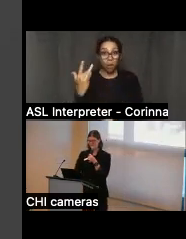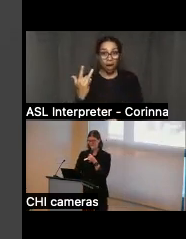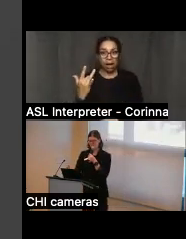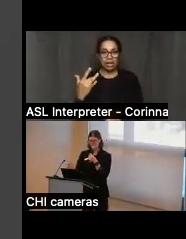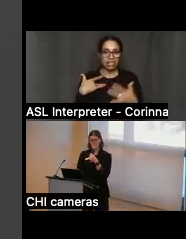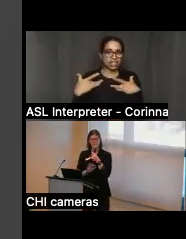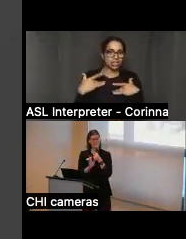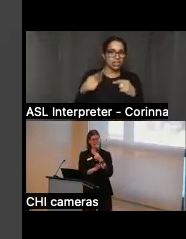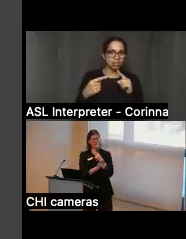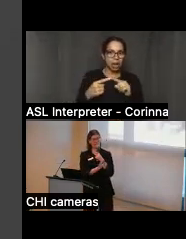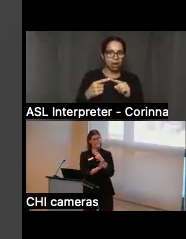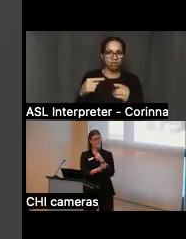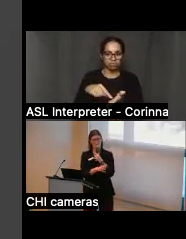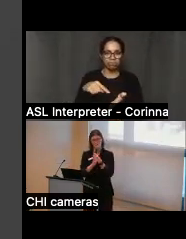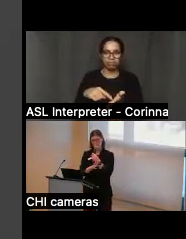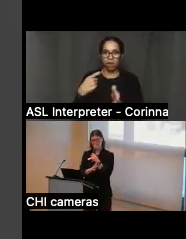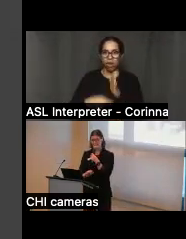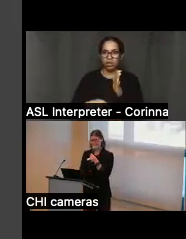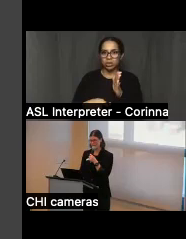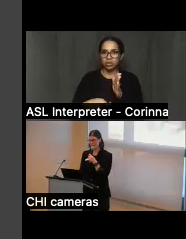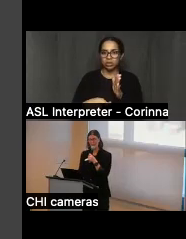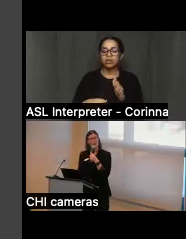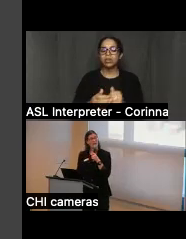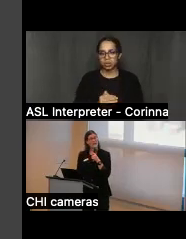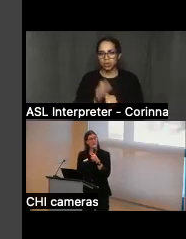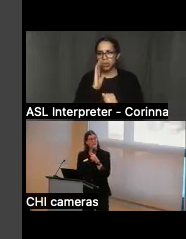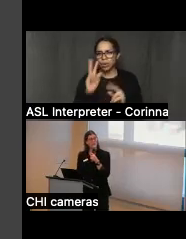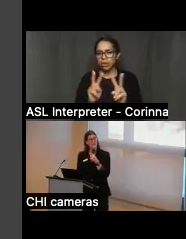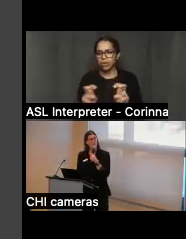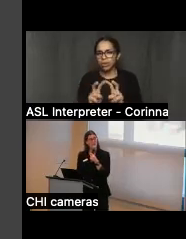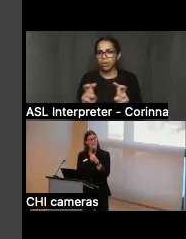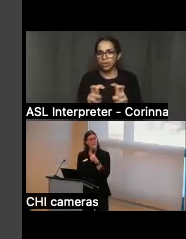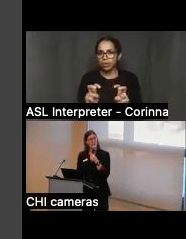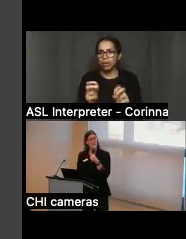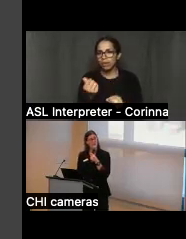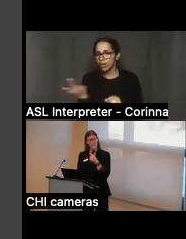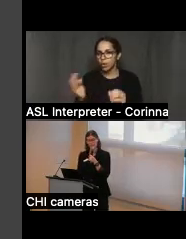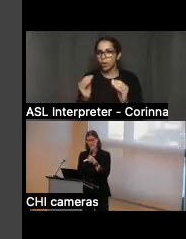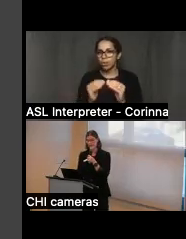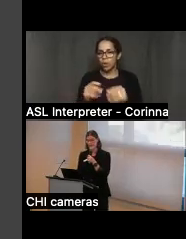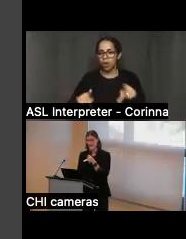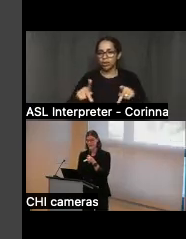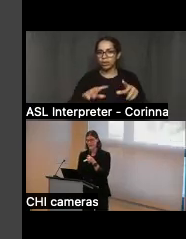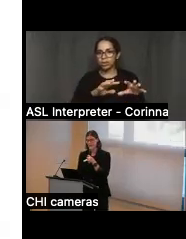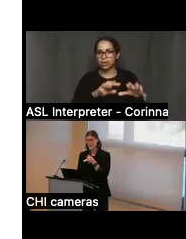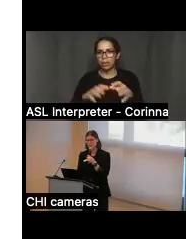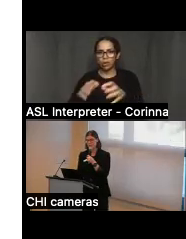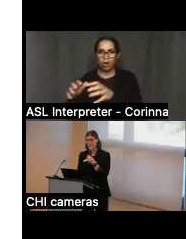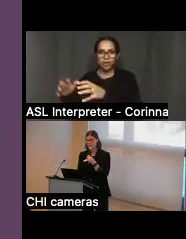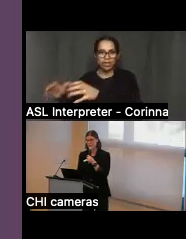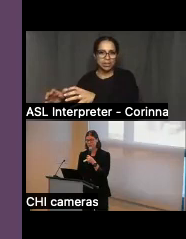So we're going to look at this issue, but examine a couple more demographics to see how people fare in this